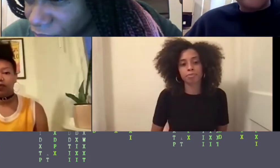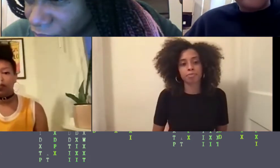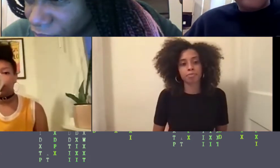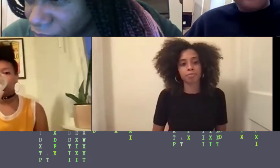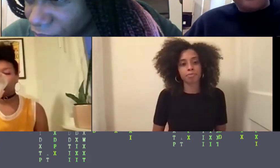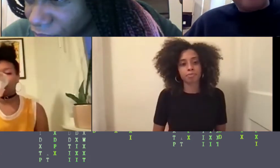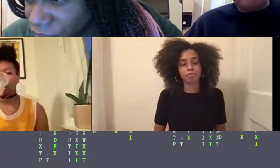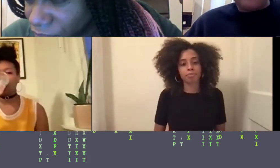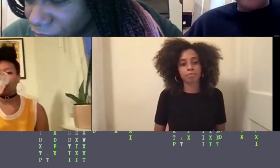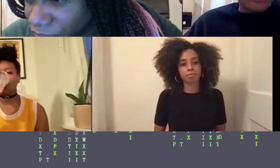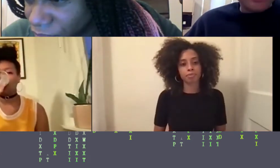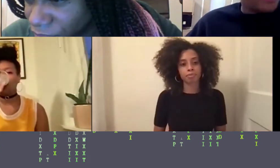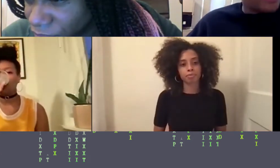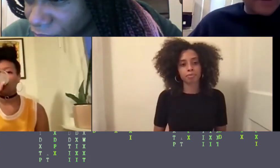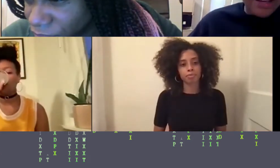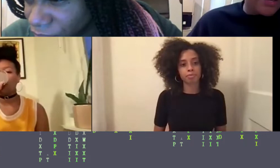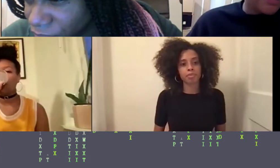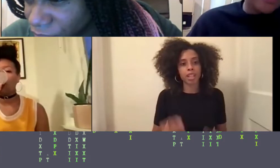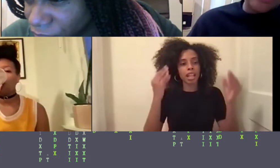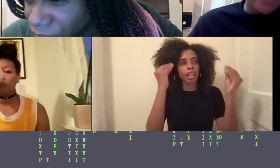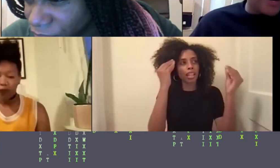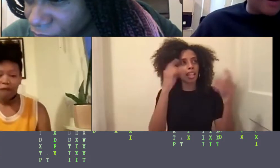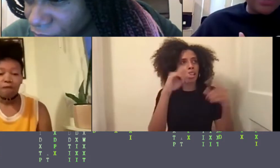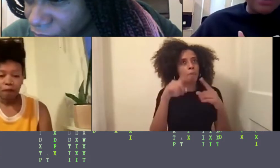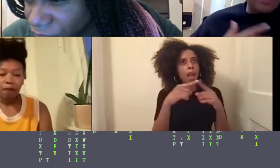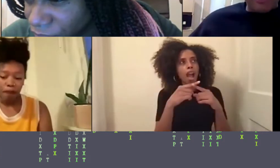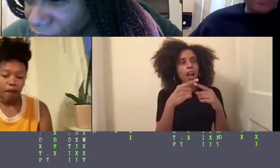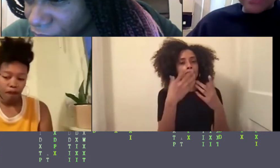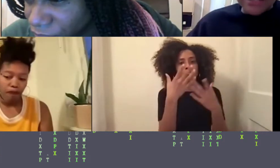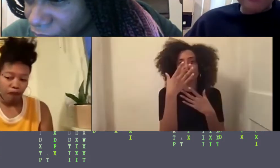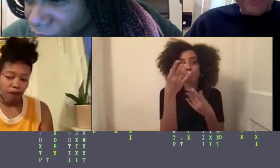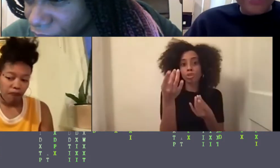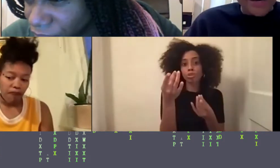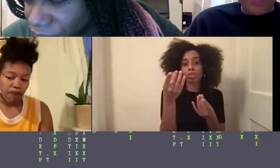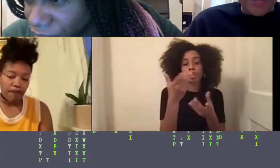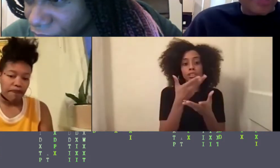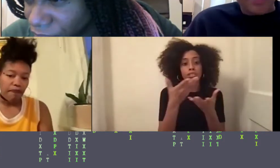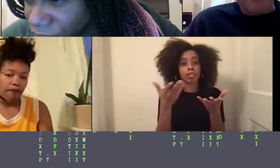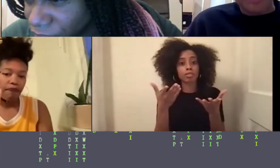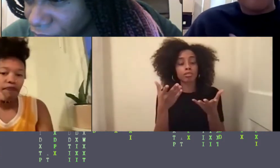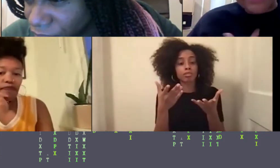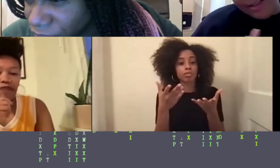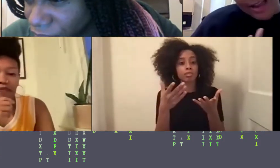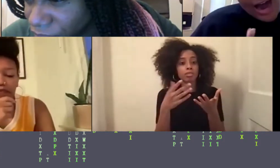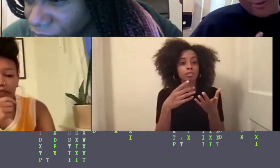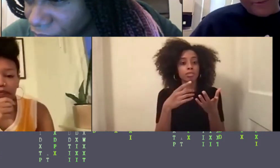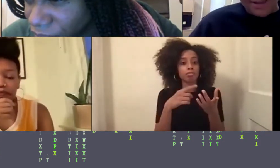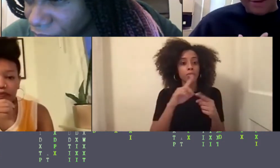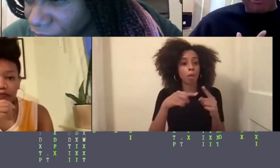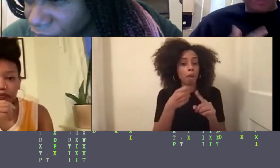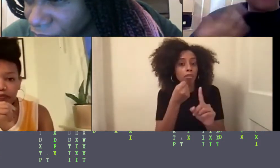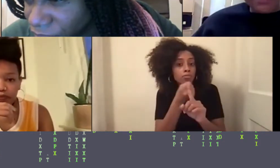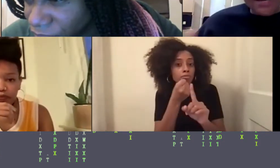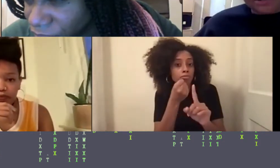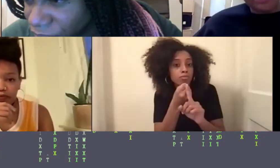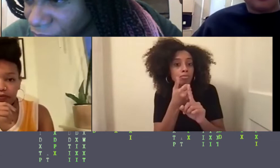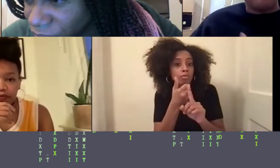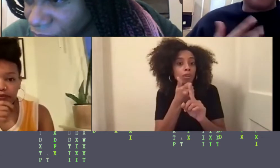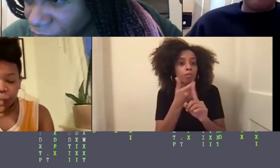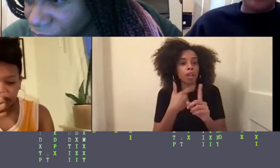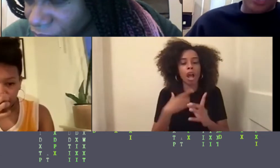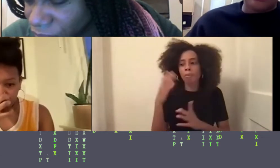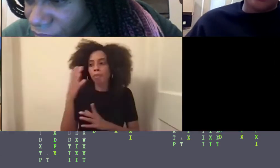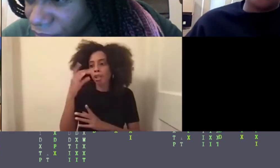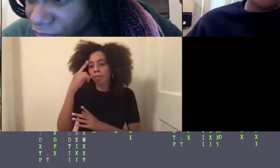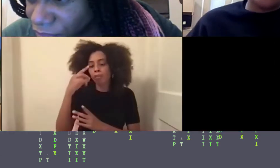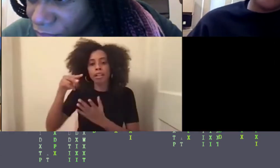like interests, hobbies, something about yourself. So like I would be looking for dancers. I'm